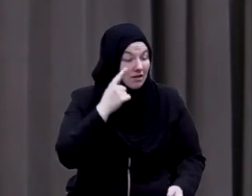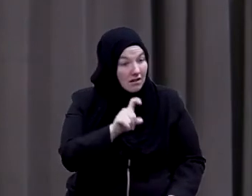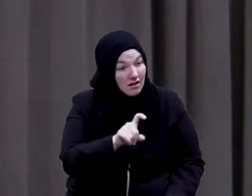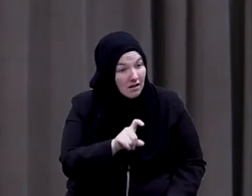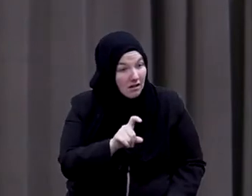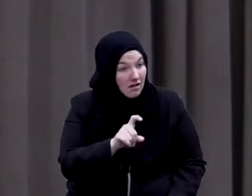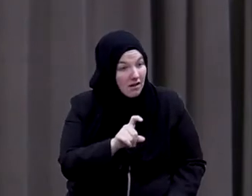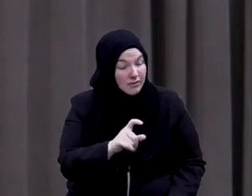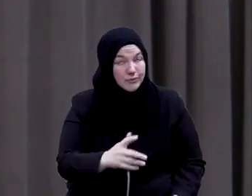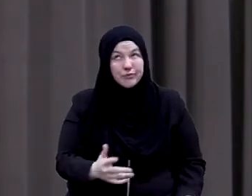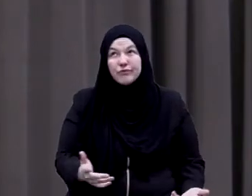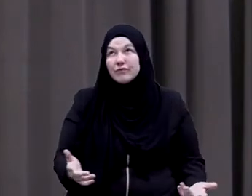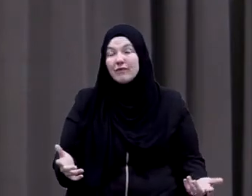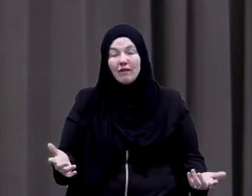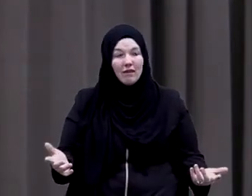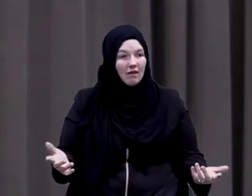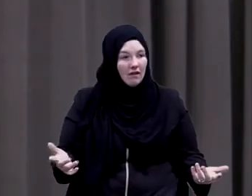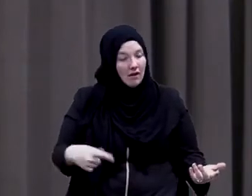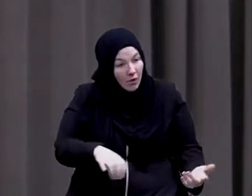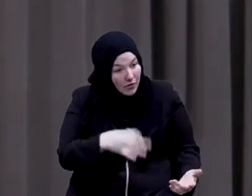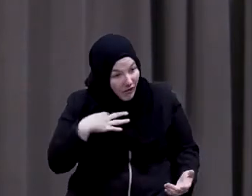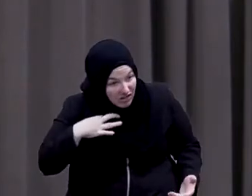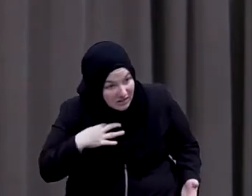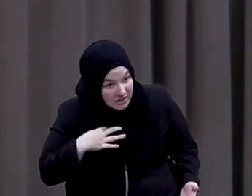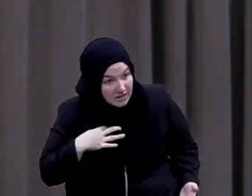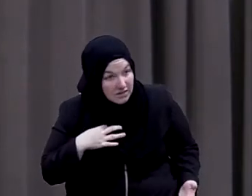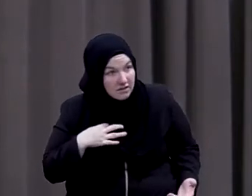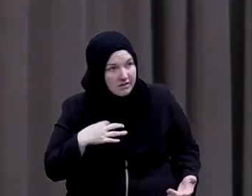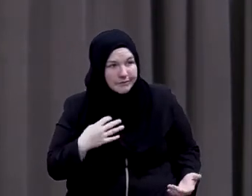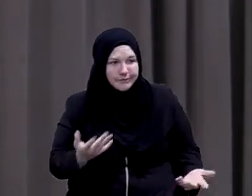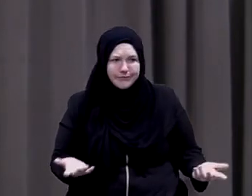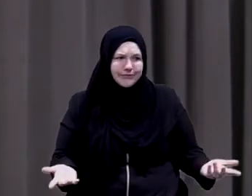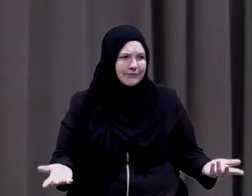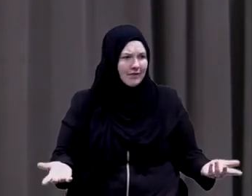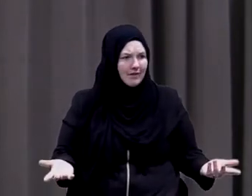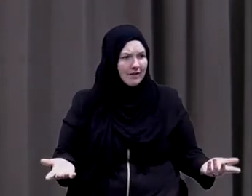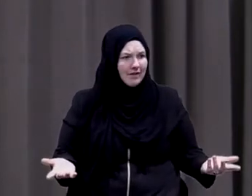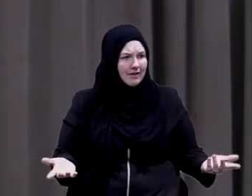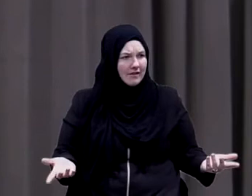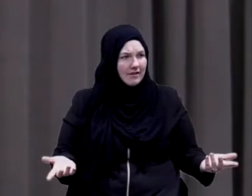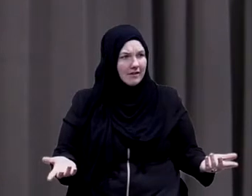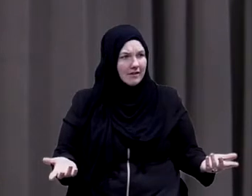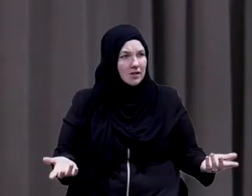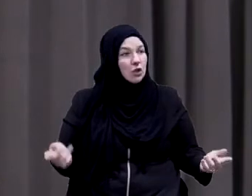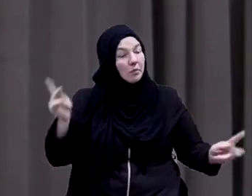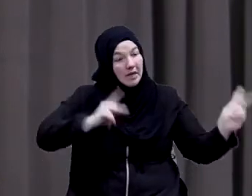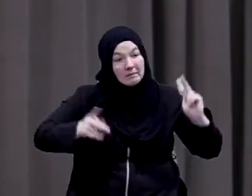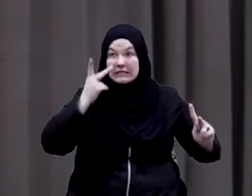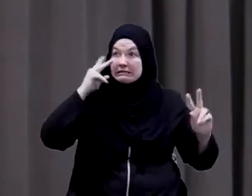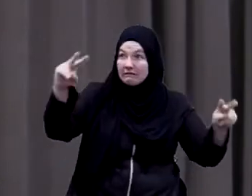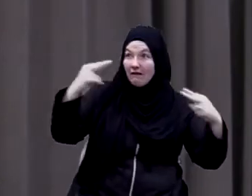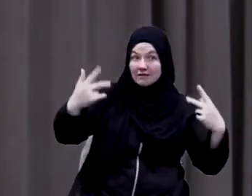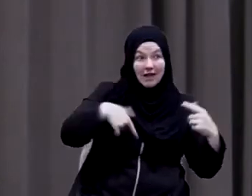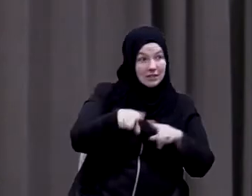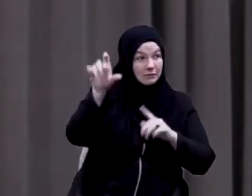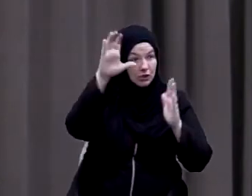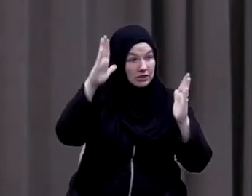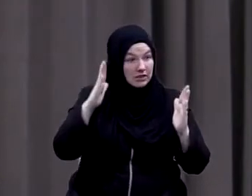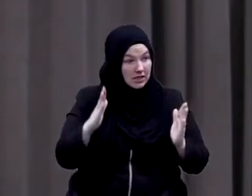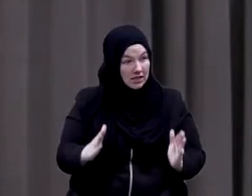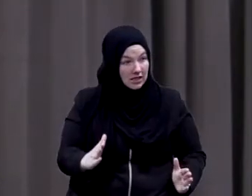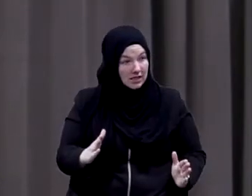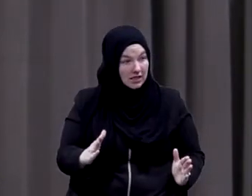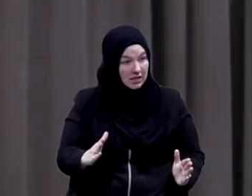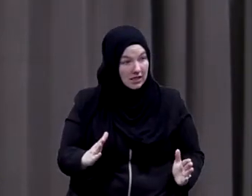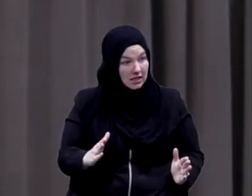we volunteering? God knows. Are we even asking questions? God knows. It doesn't mean that we